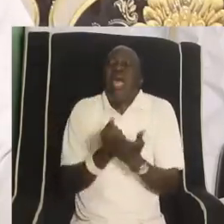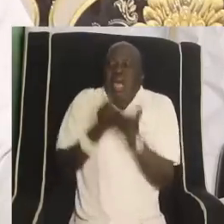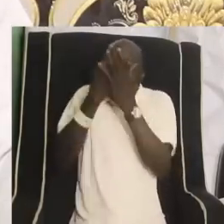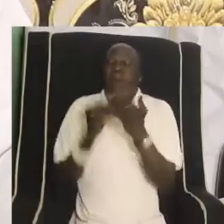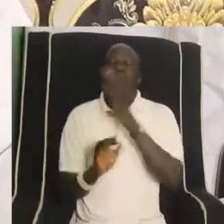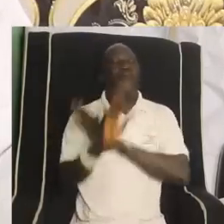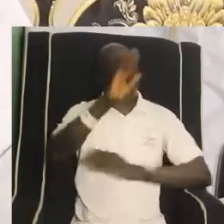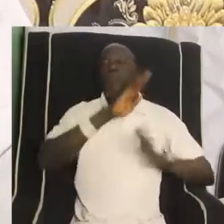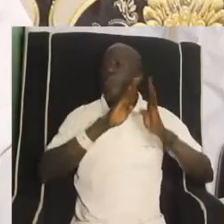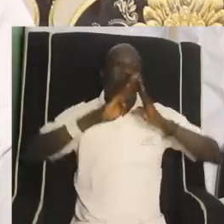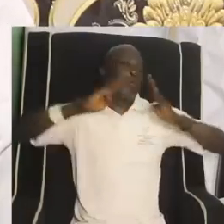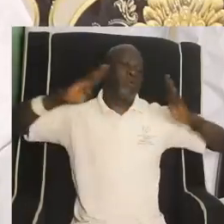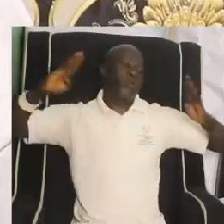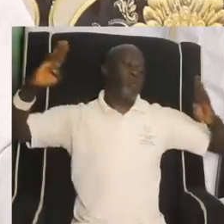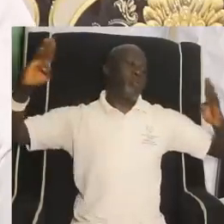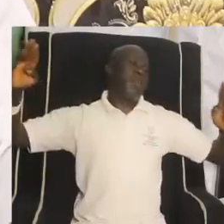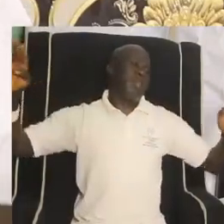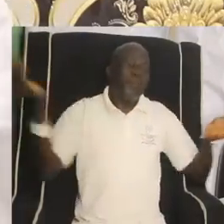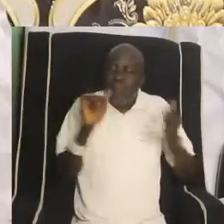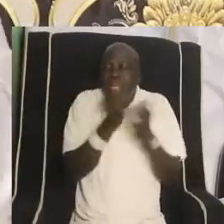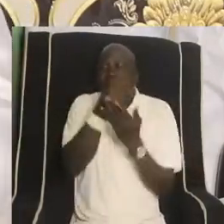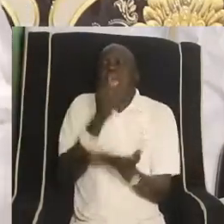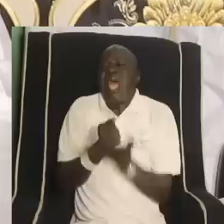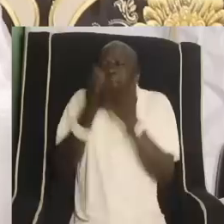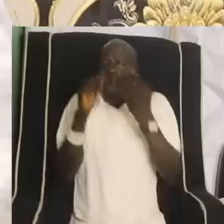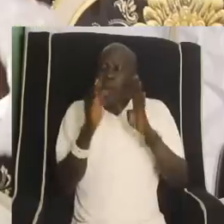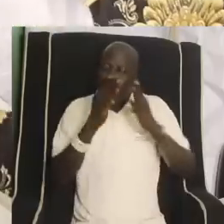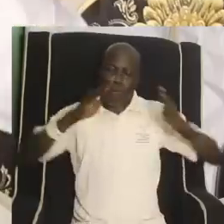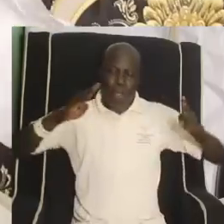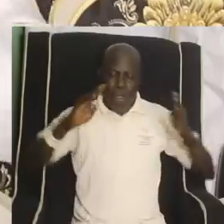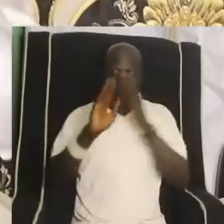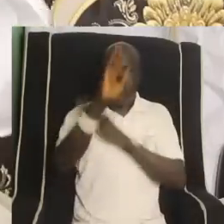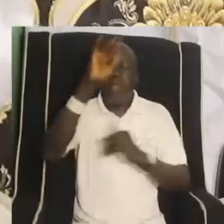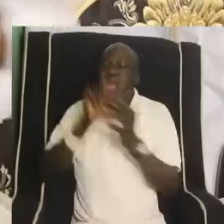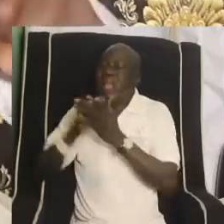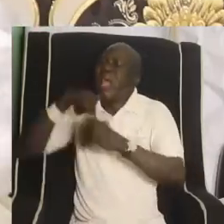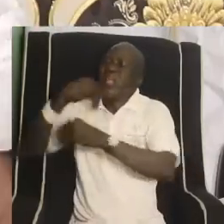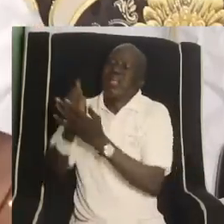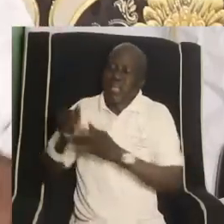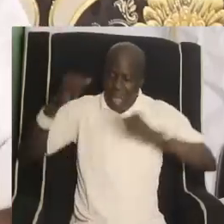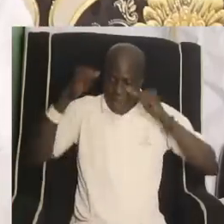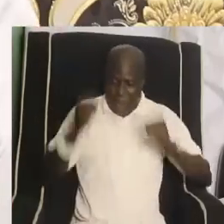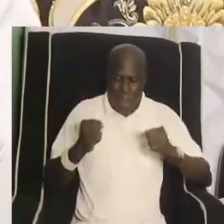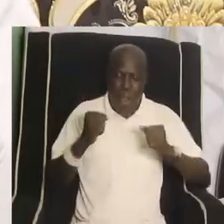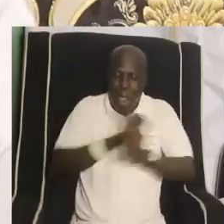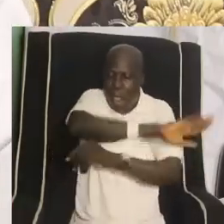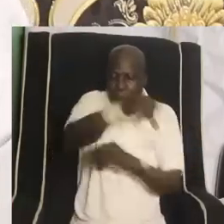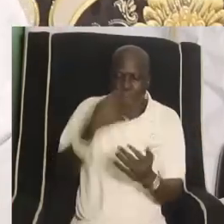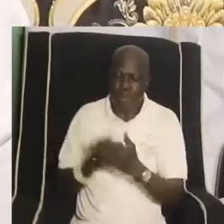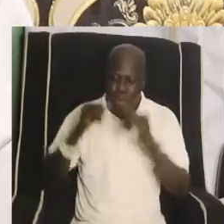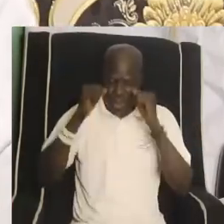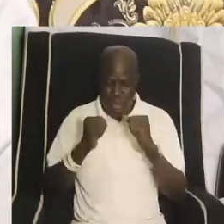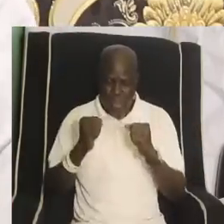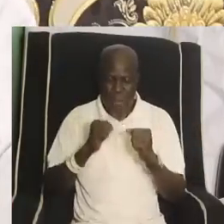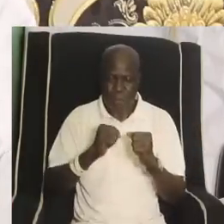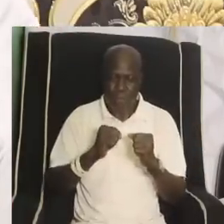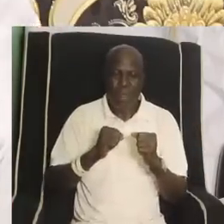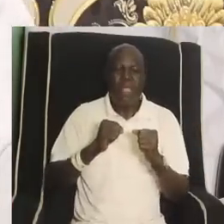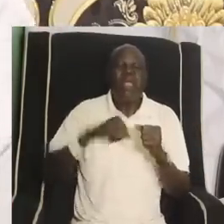For the help of God, all of us are. Here and lower law, yeah. That's help of God. That's the strength of